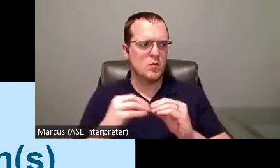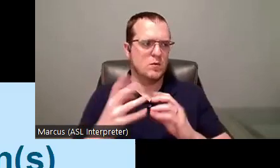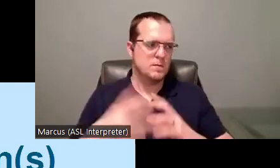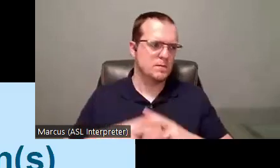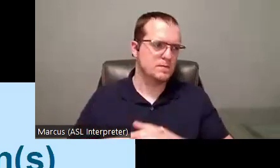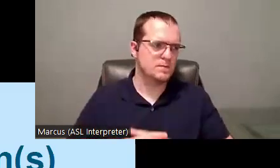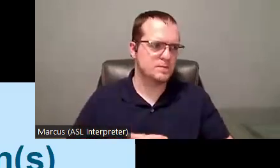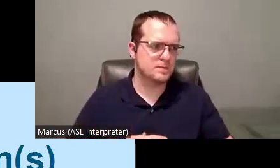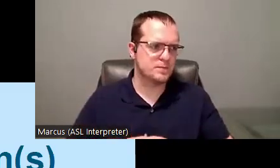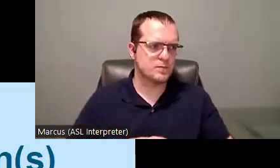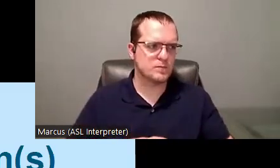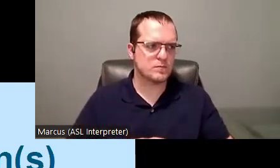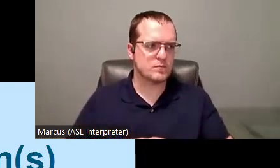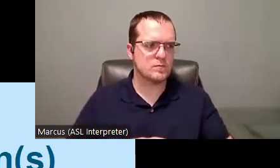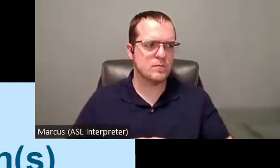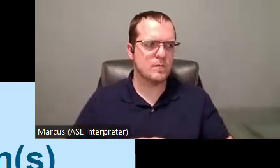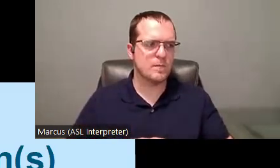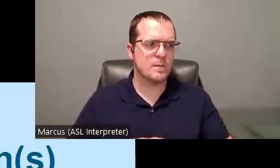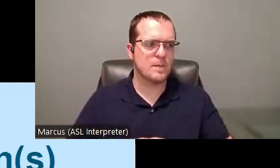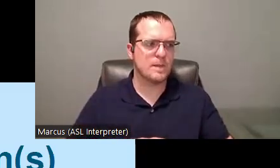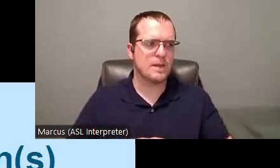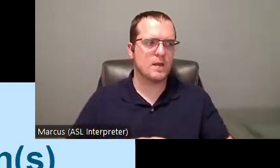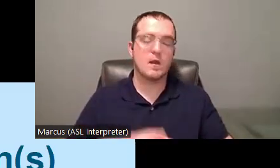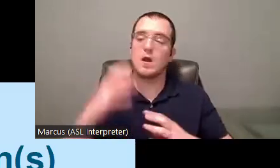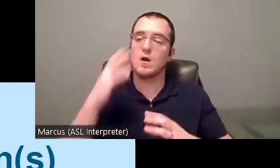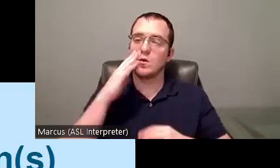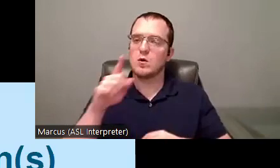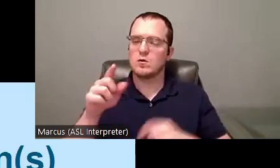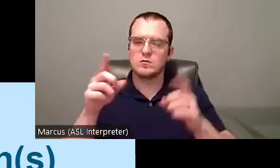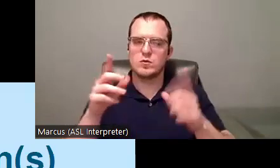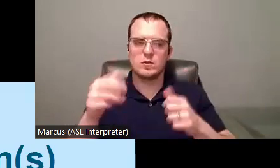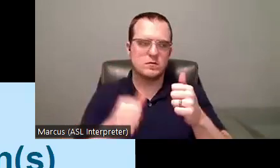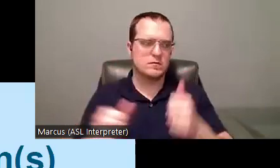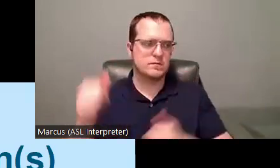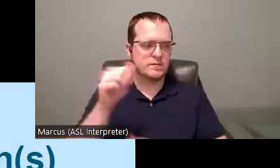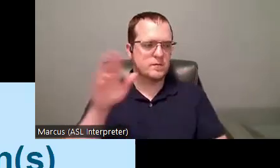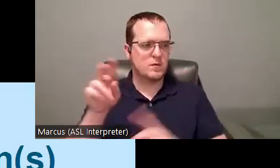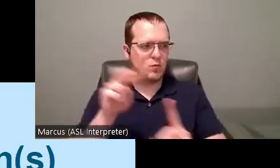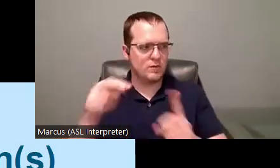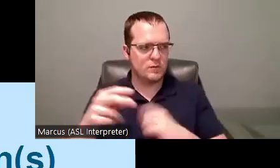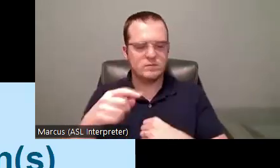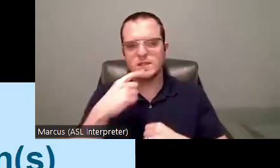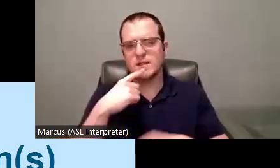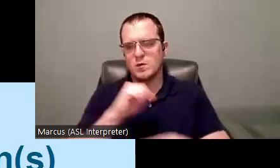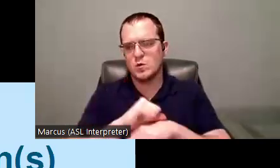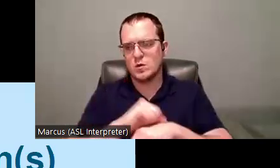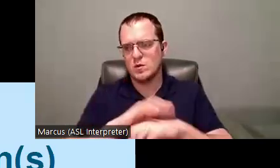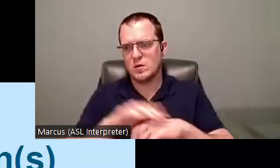I know to Director Powell's point, this is something that they've been working on, you know, for quite a while.